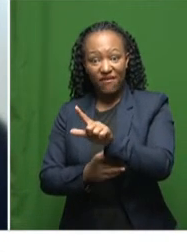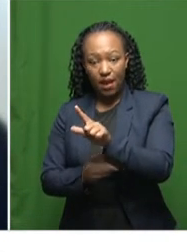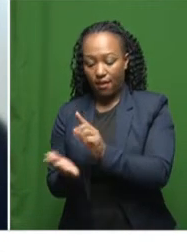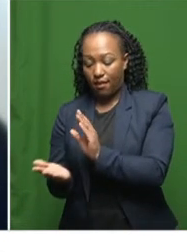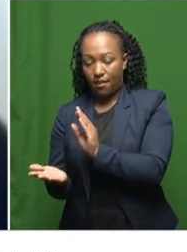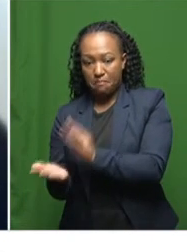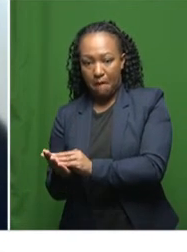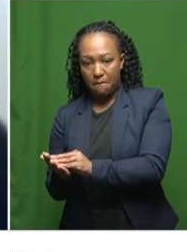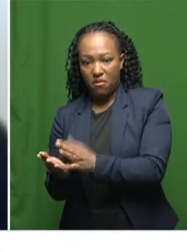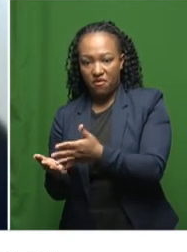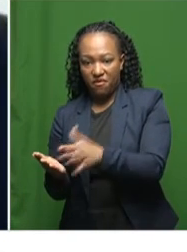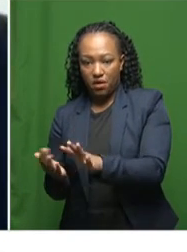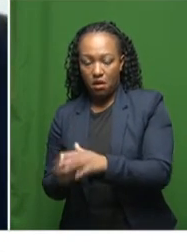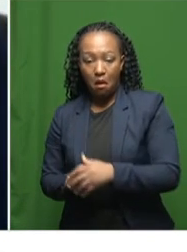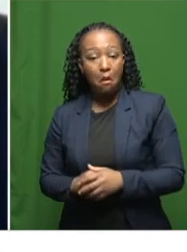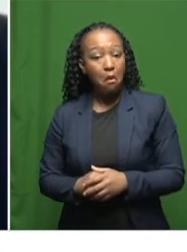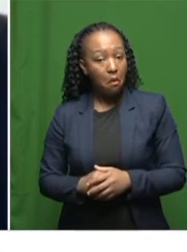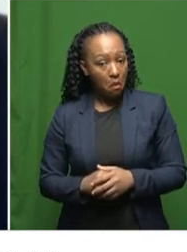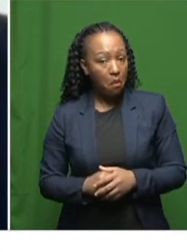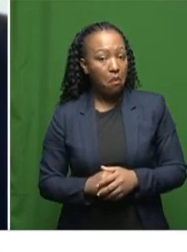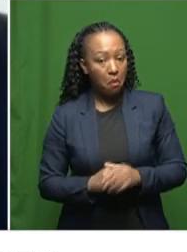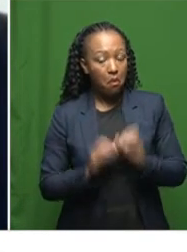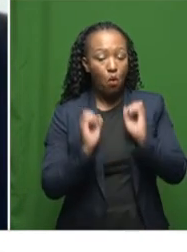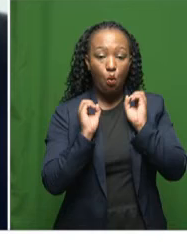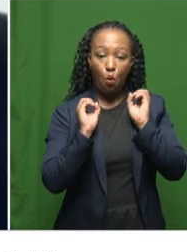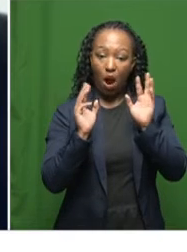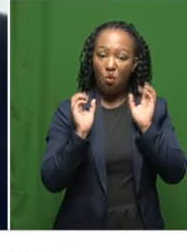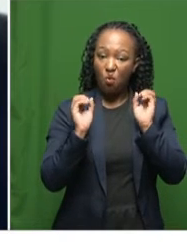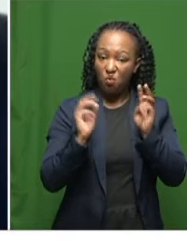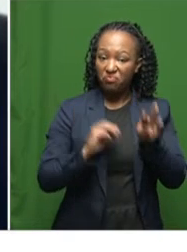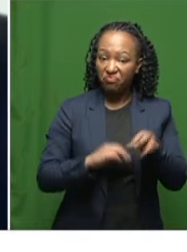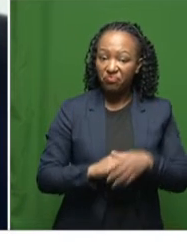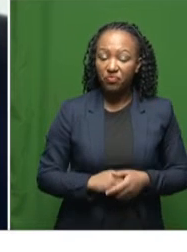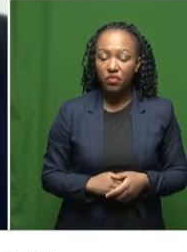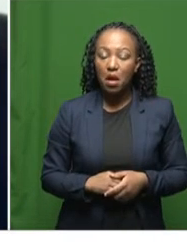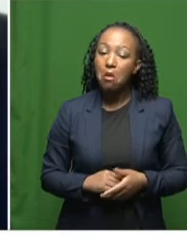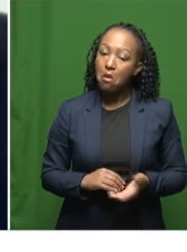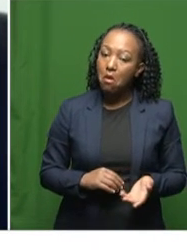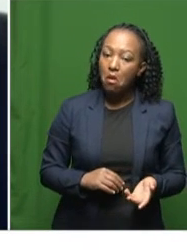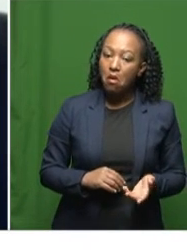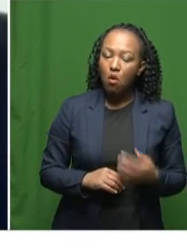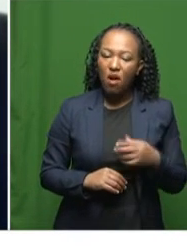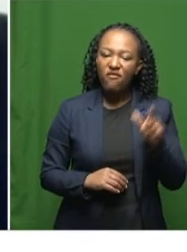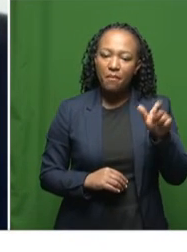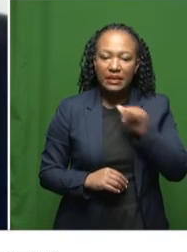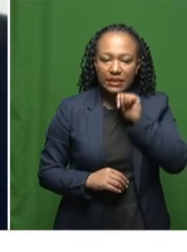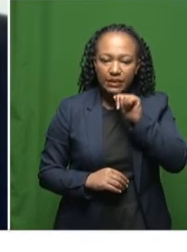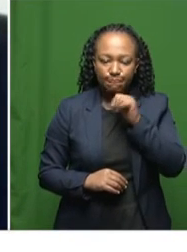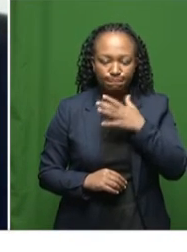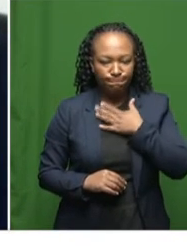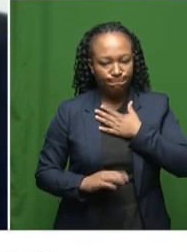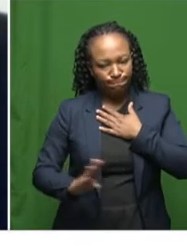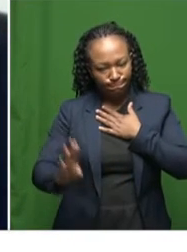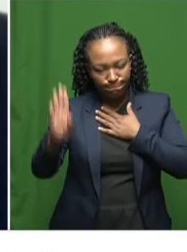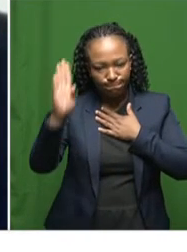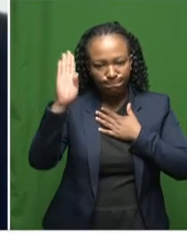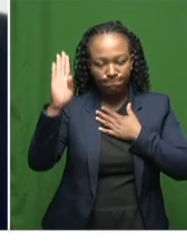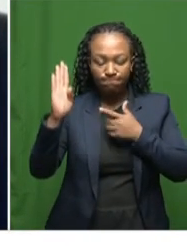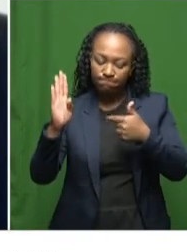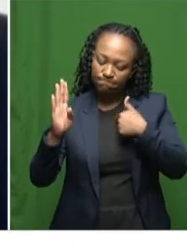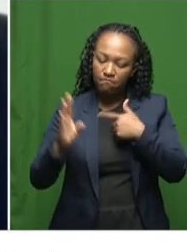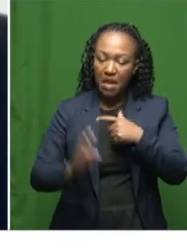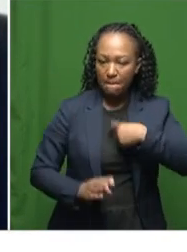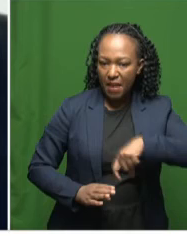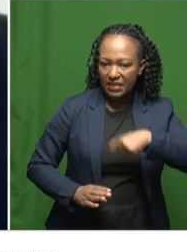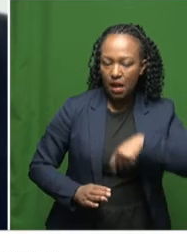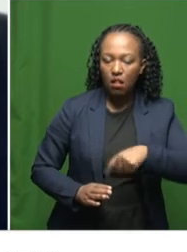Wow. So it really is refreshing that someone is putting their head on the block and saying, I will be